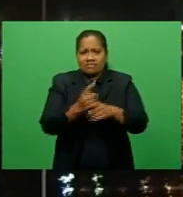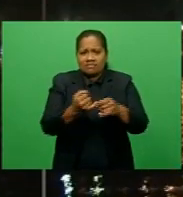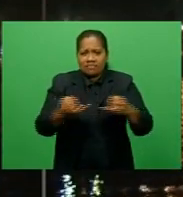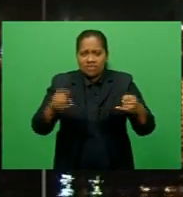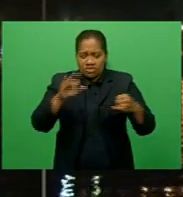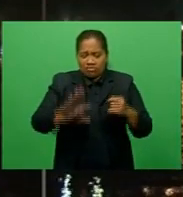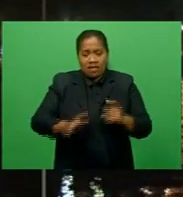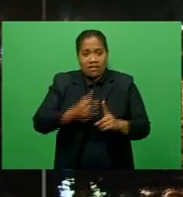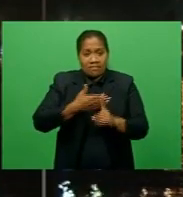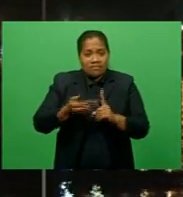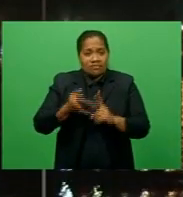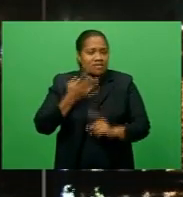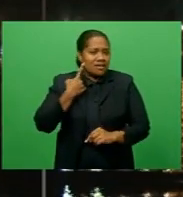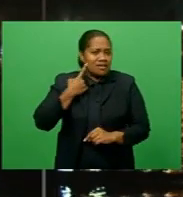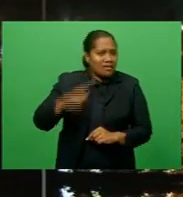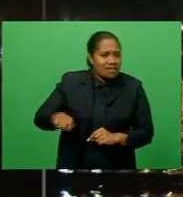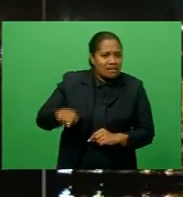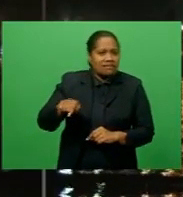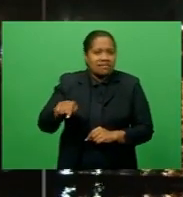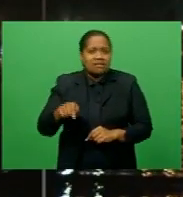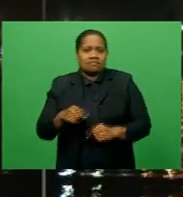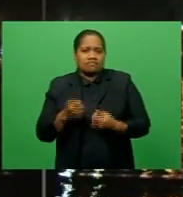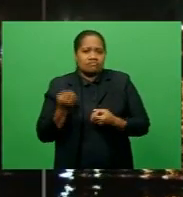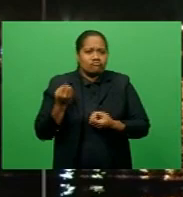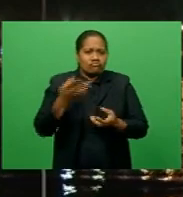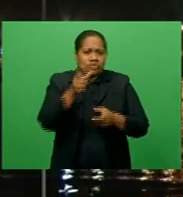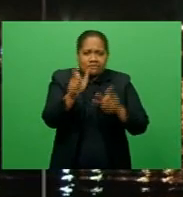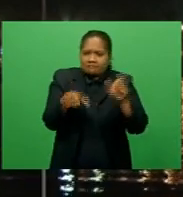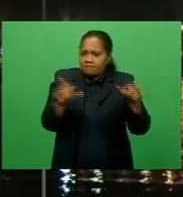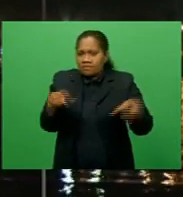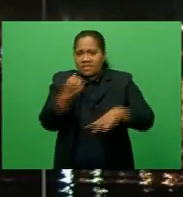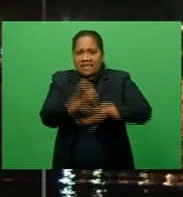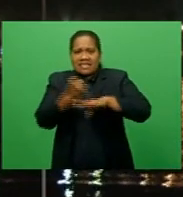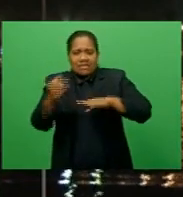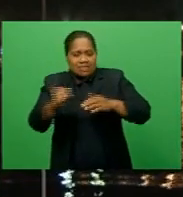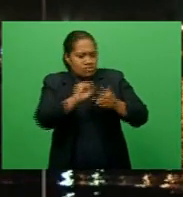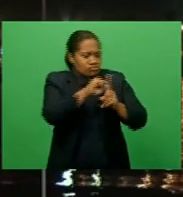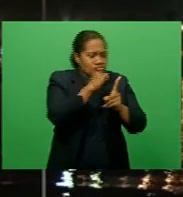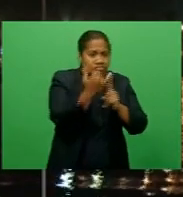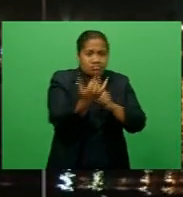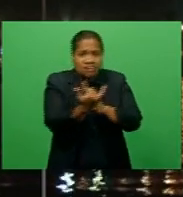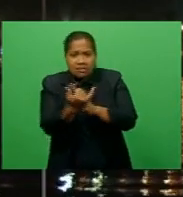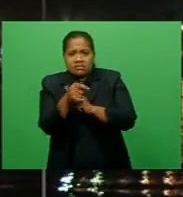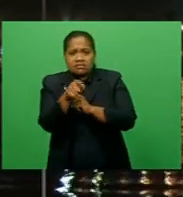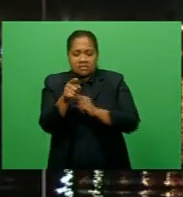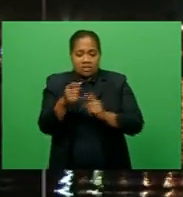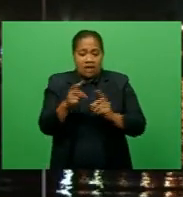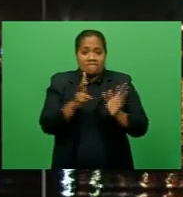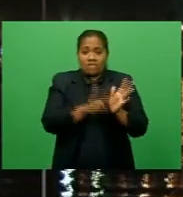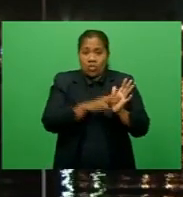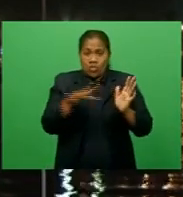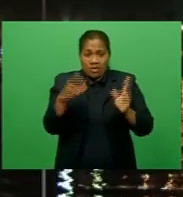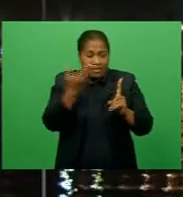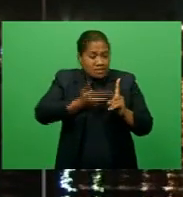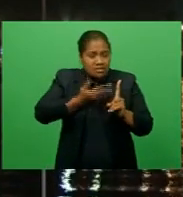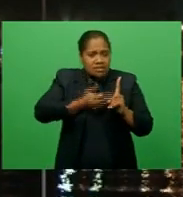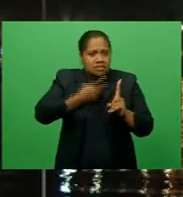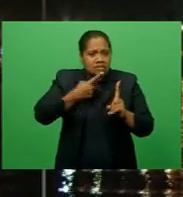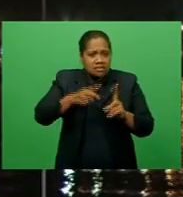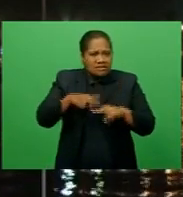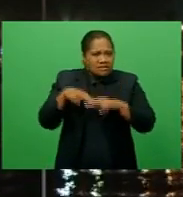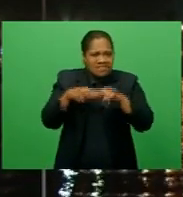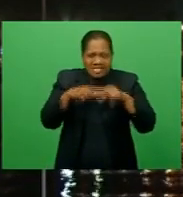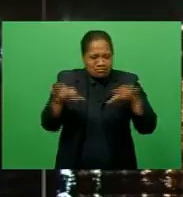and neglect. Addressing stakeholders from the government and civil society, Vuniwanga says Fiji is failing to protect the welfare